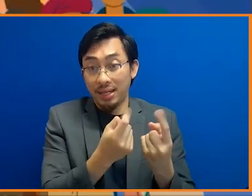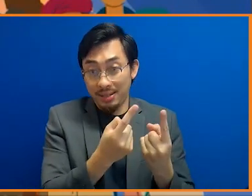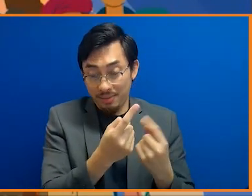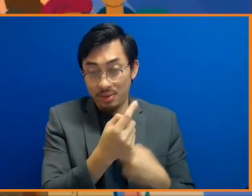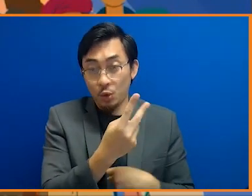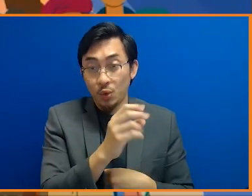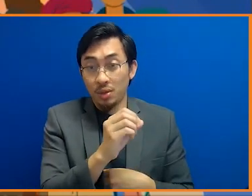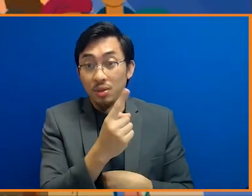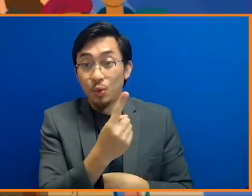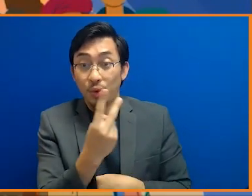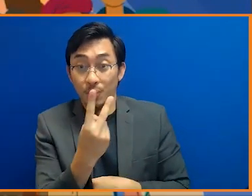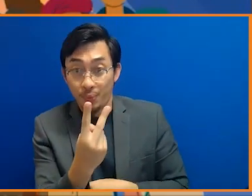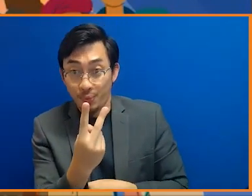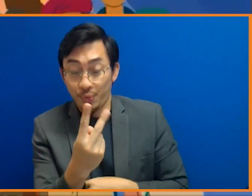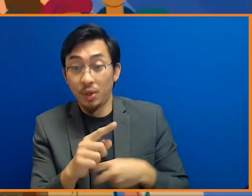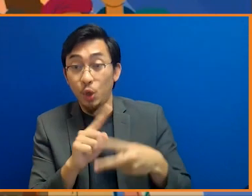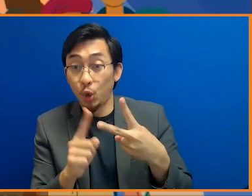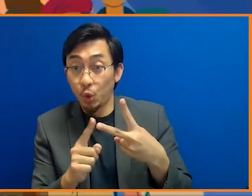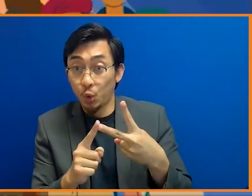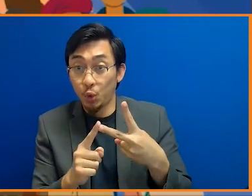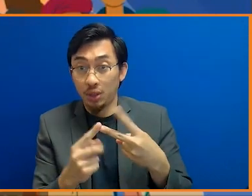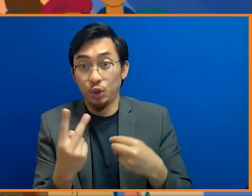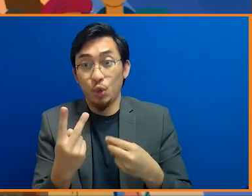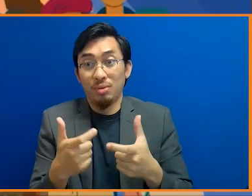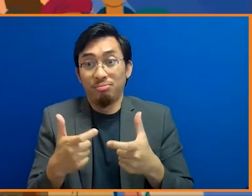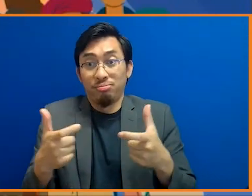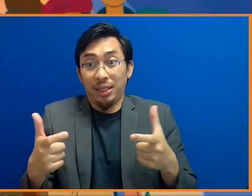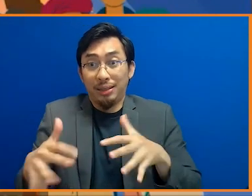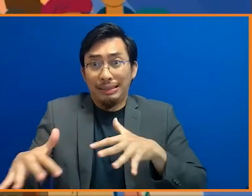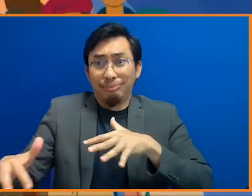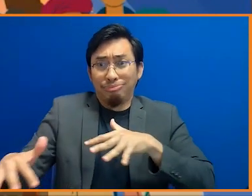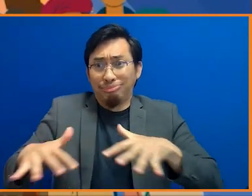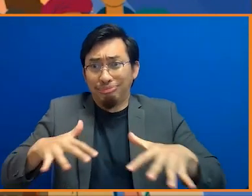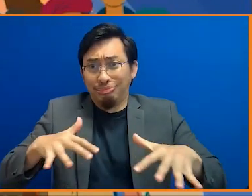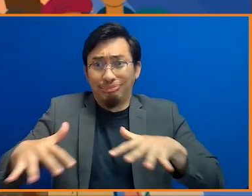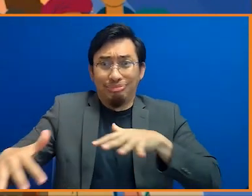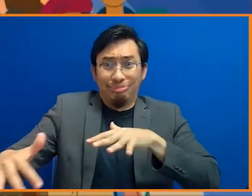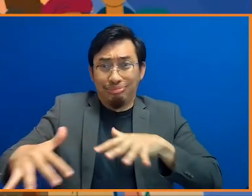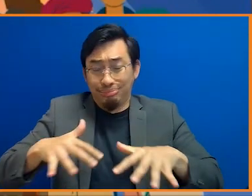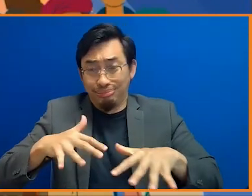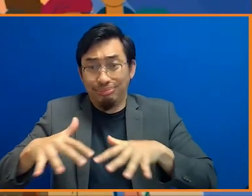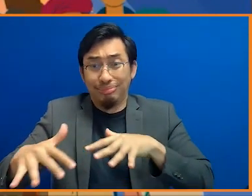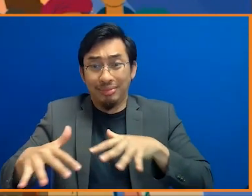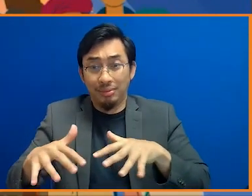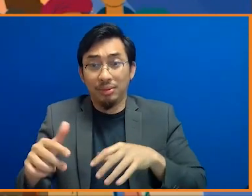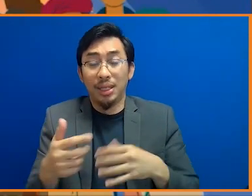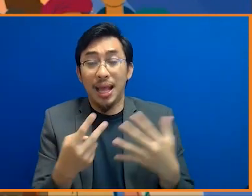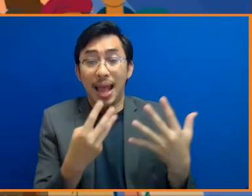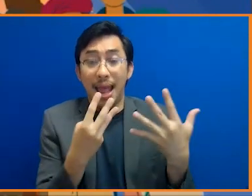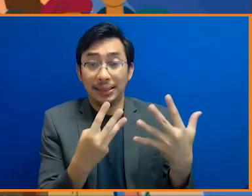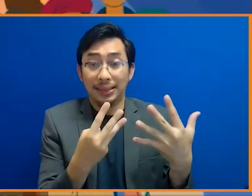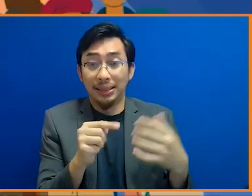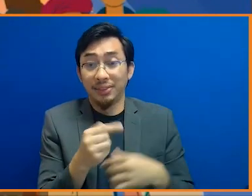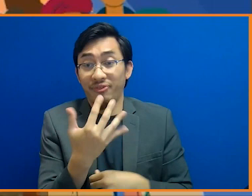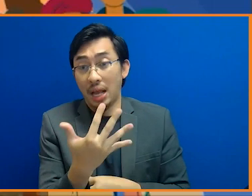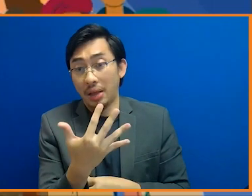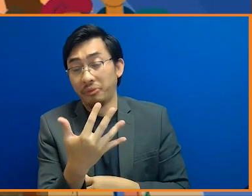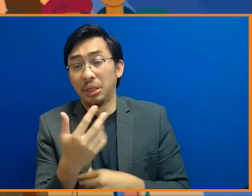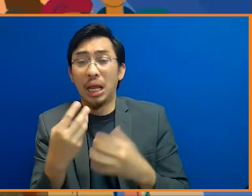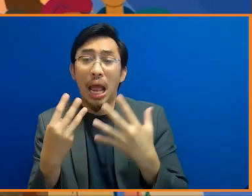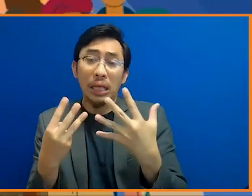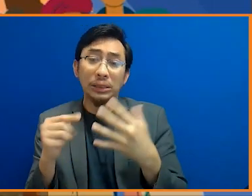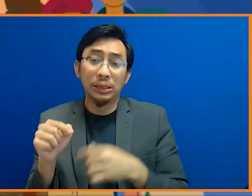April 11, 2012. On that day, two big magnitudes of earthquake, 8.5